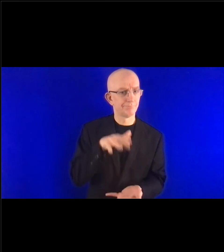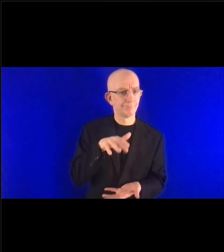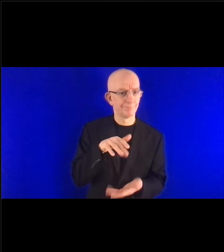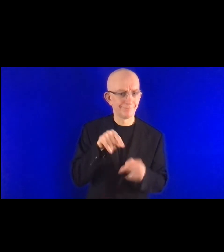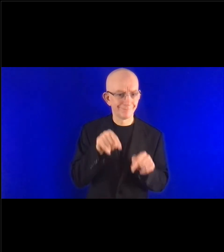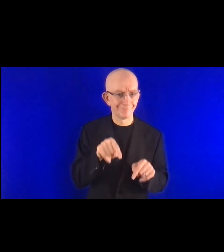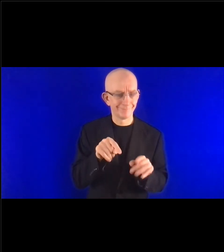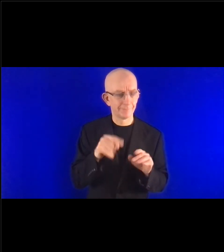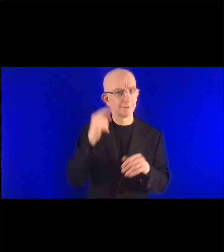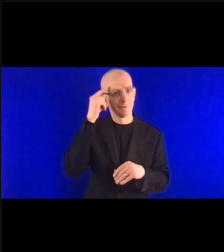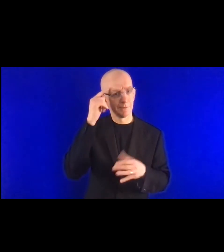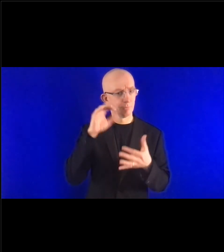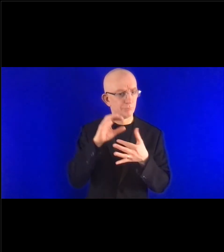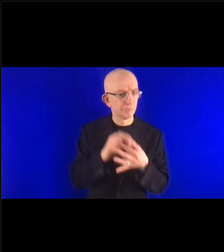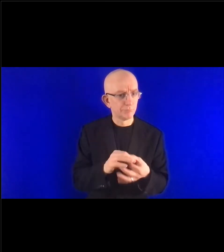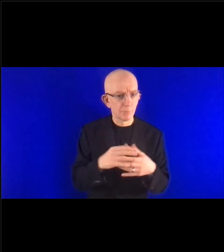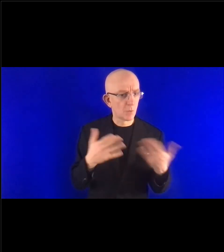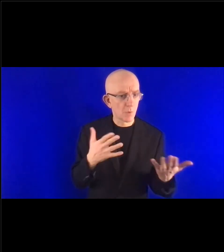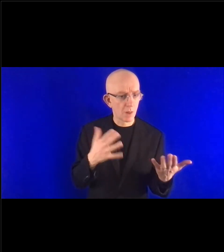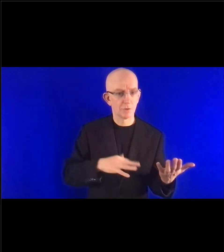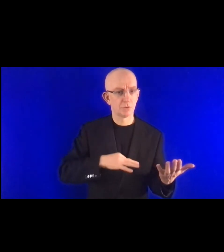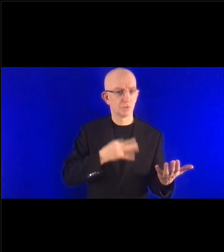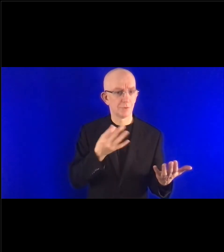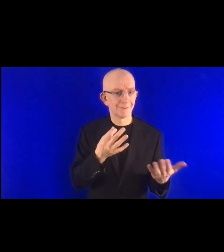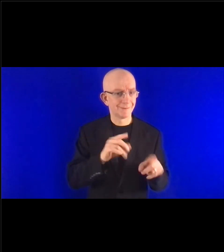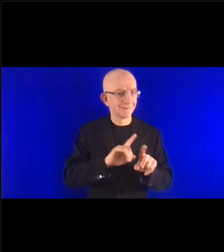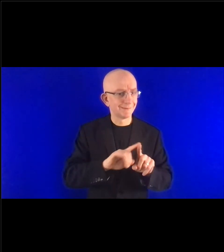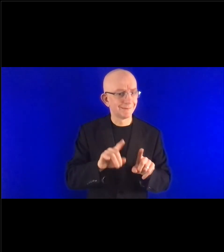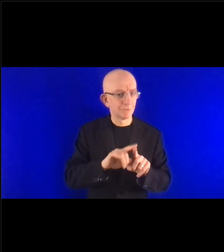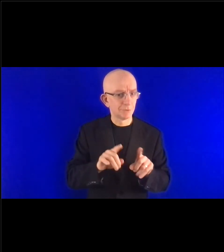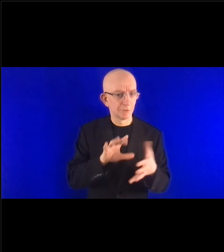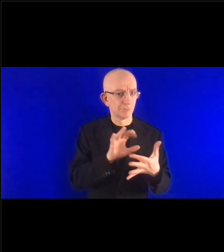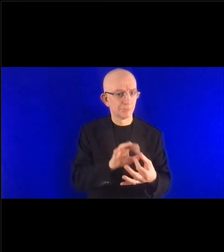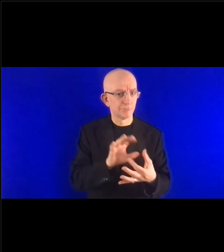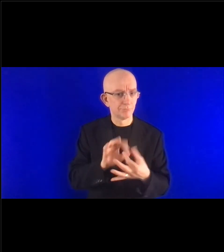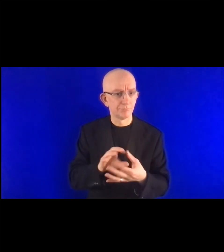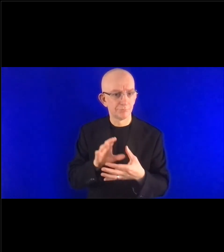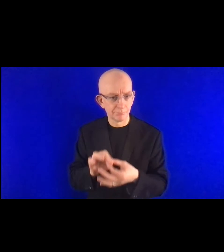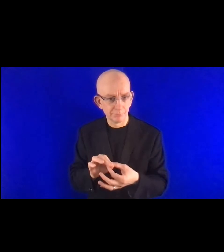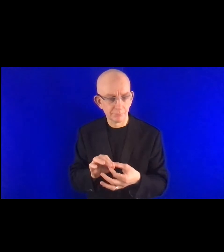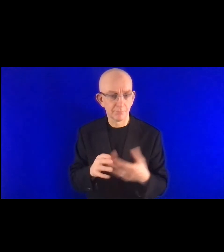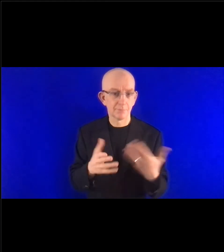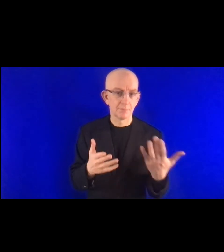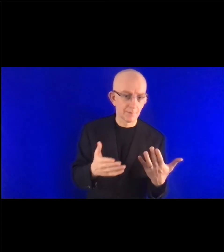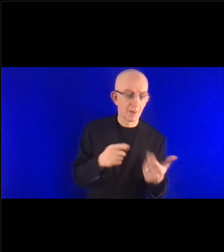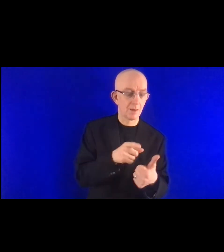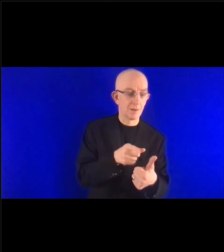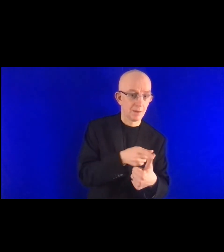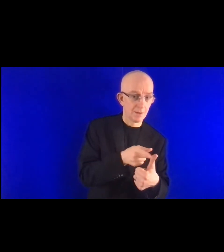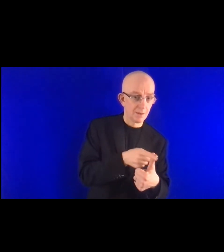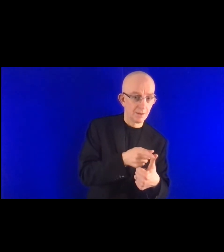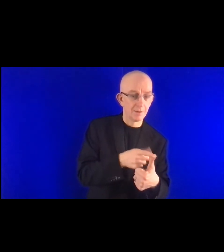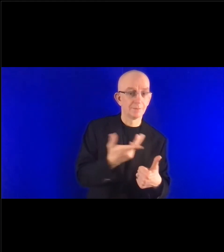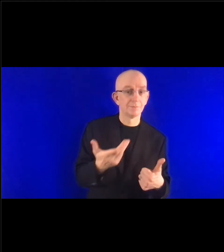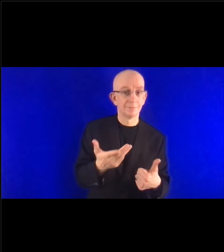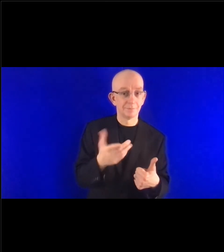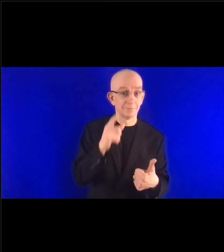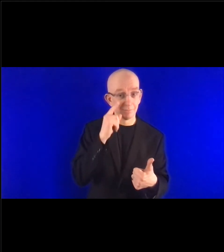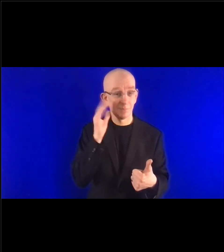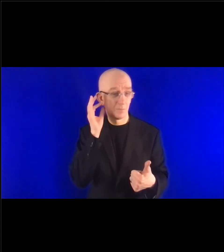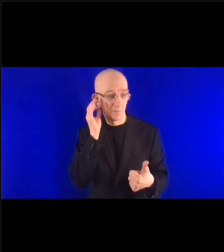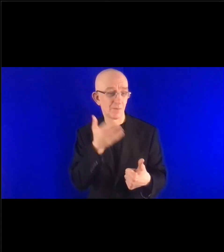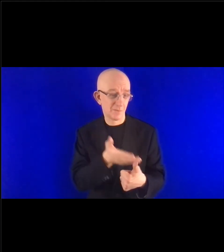how can the recommendation be implemented effectively? This will be by